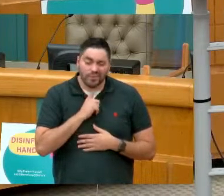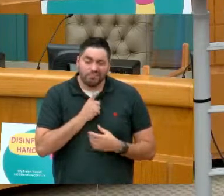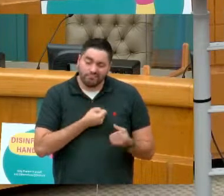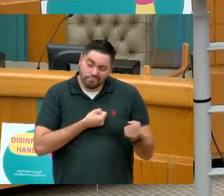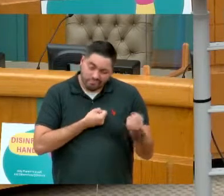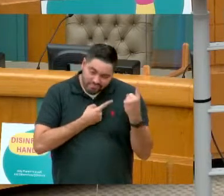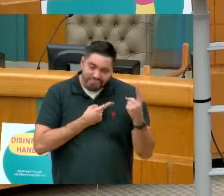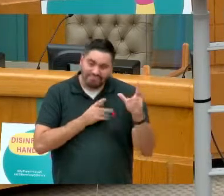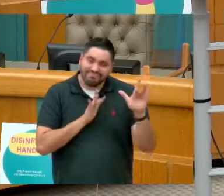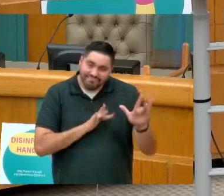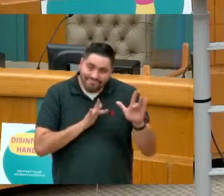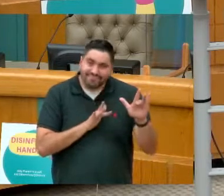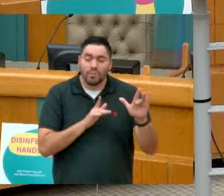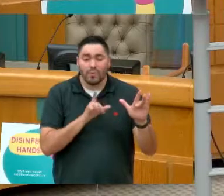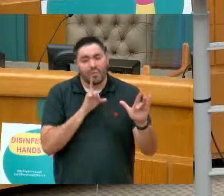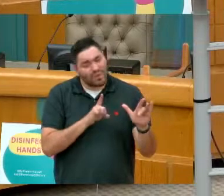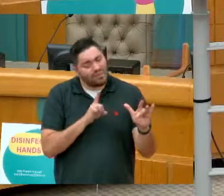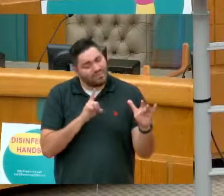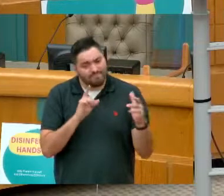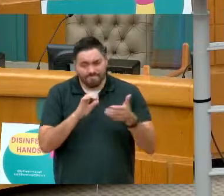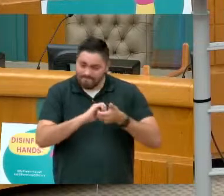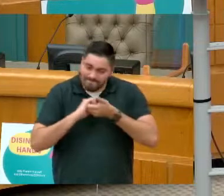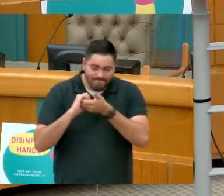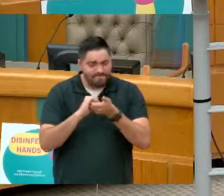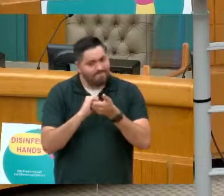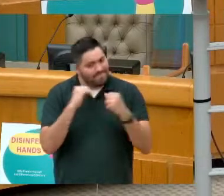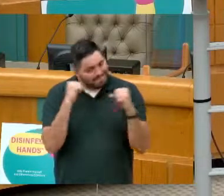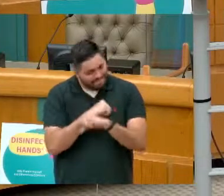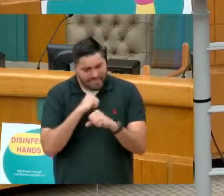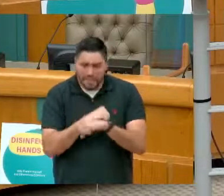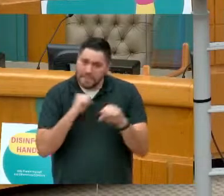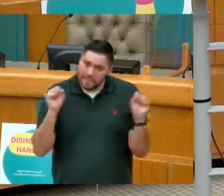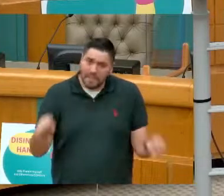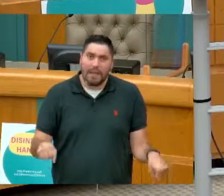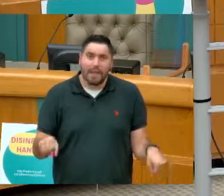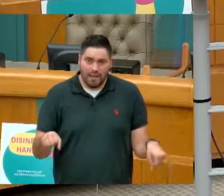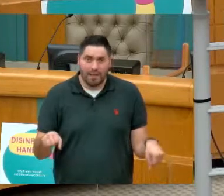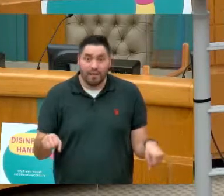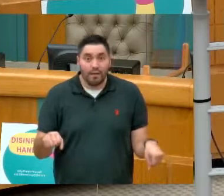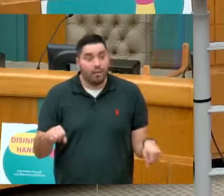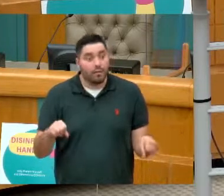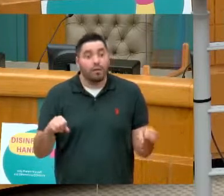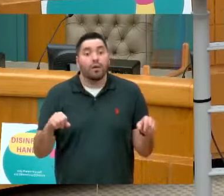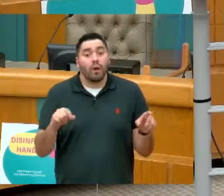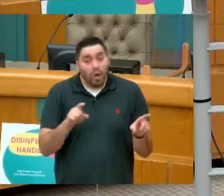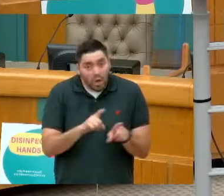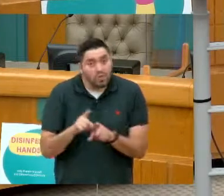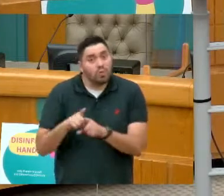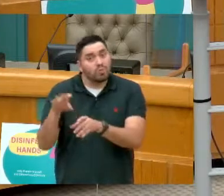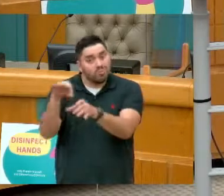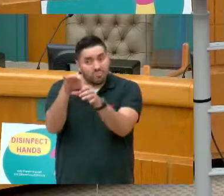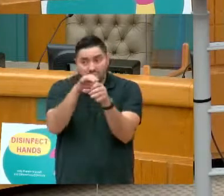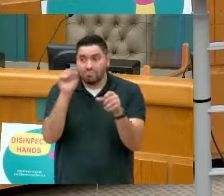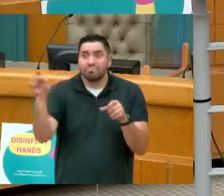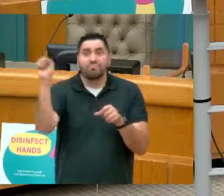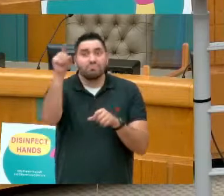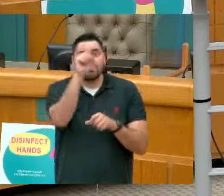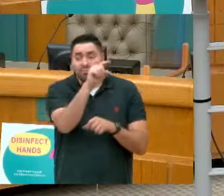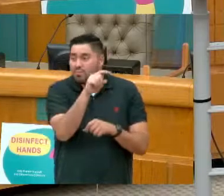also, let me say that I'm sorry for everyone that has been affected by COVID, people that have lost loved ones, that